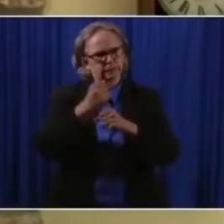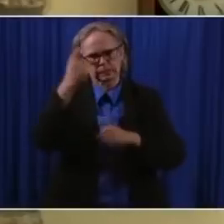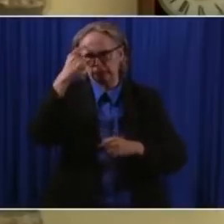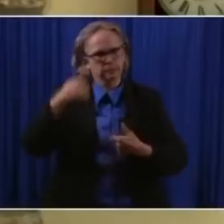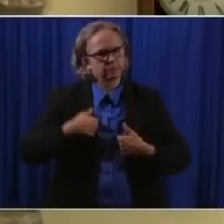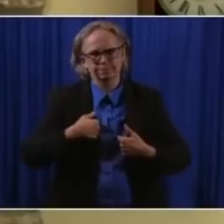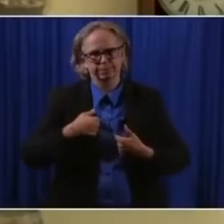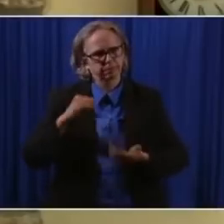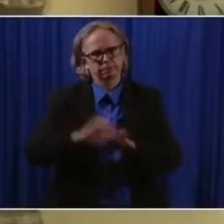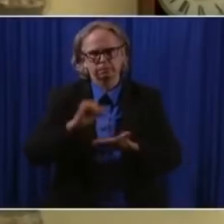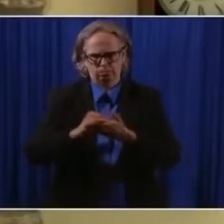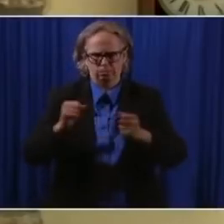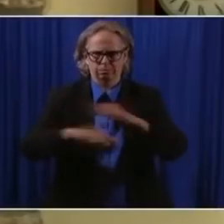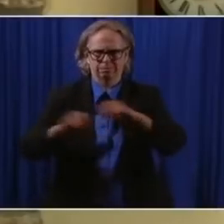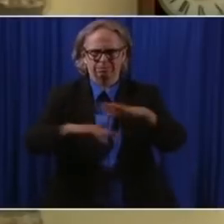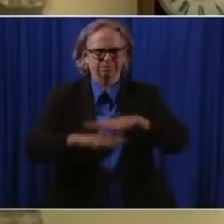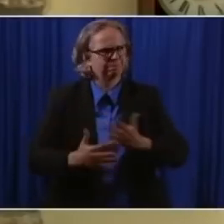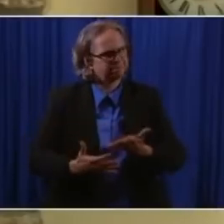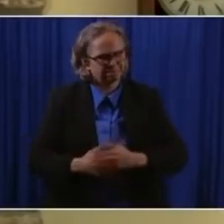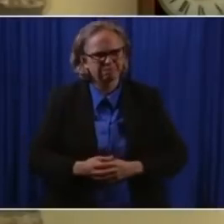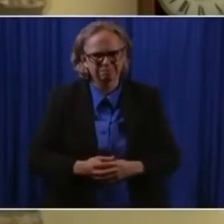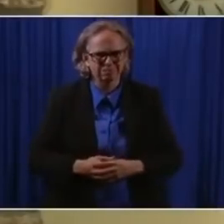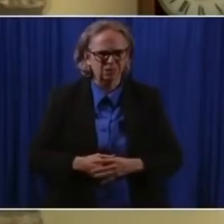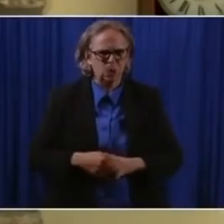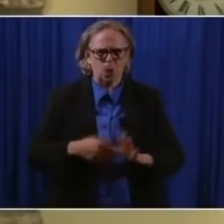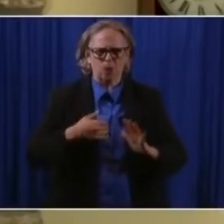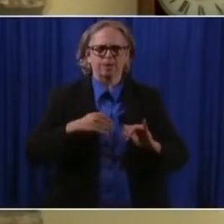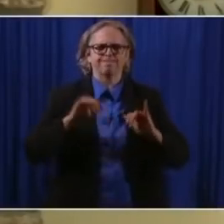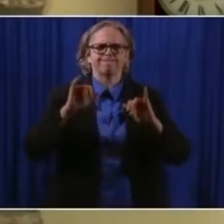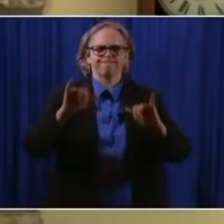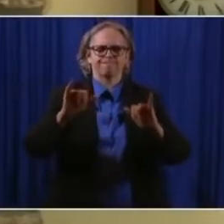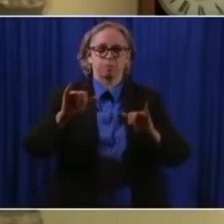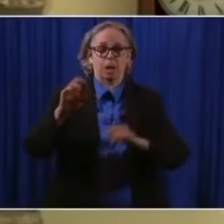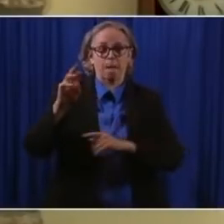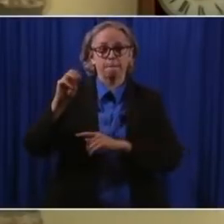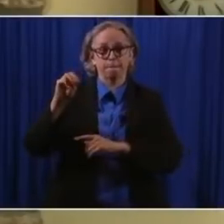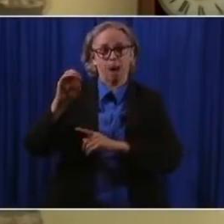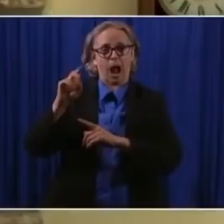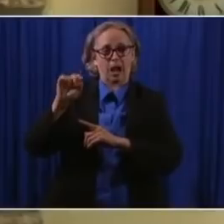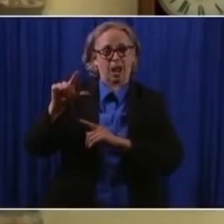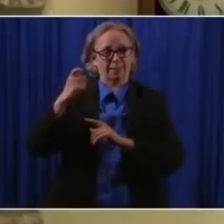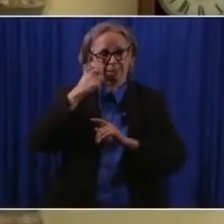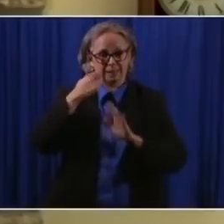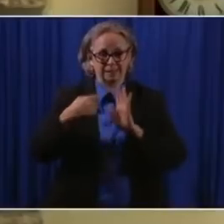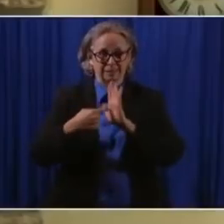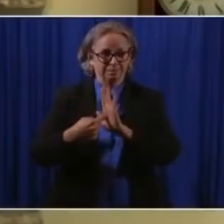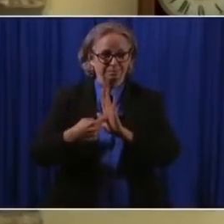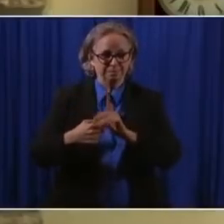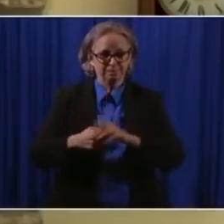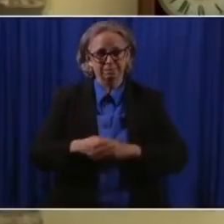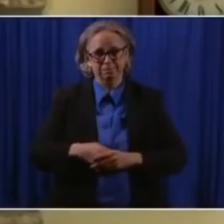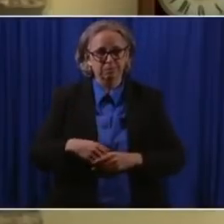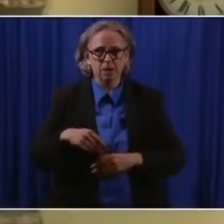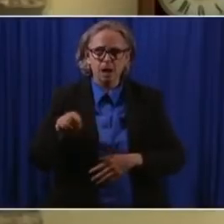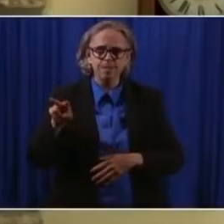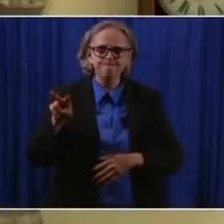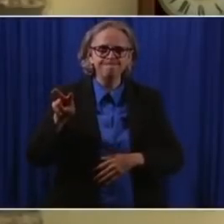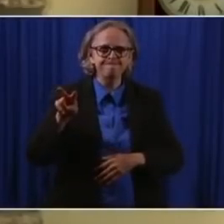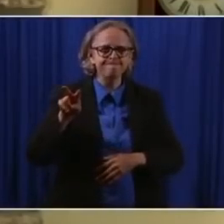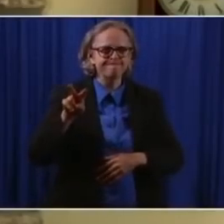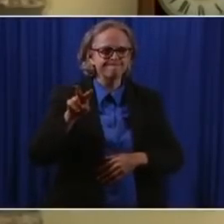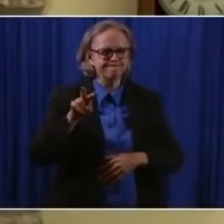a model that we have seen used in certain parts of the state where people come